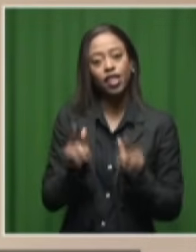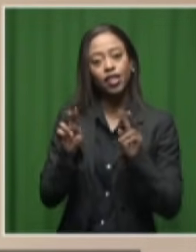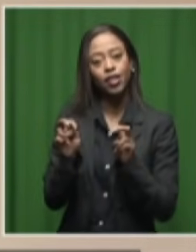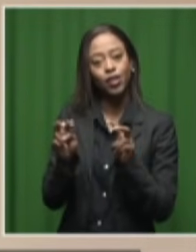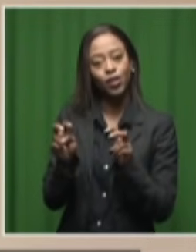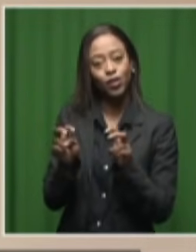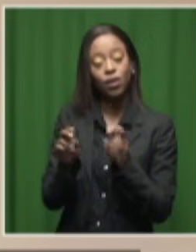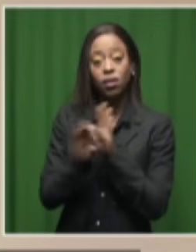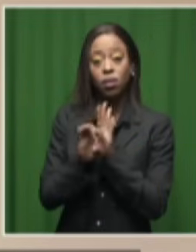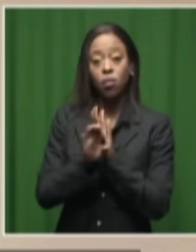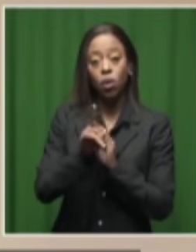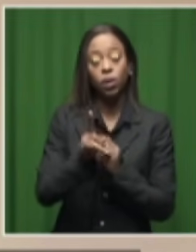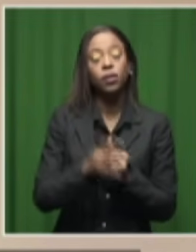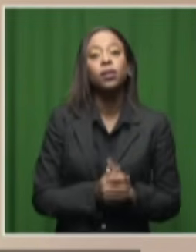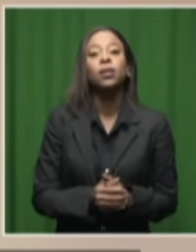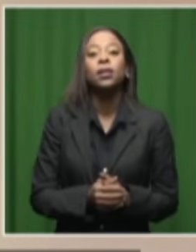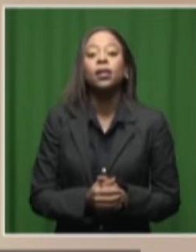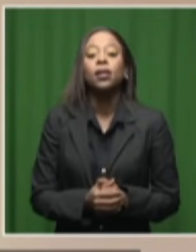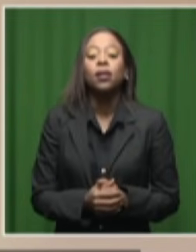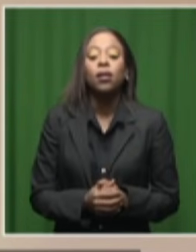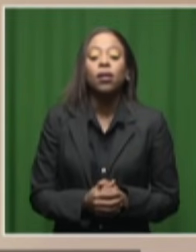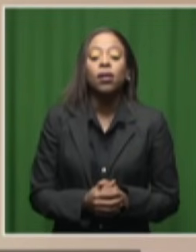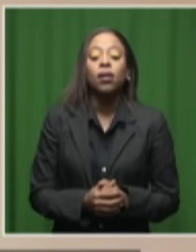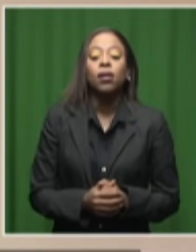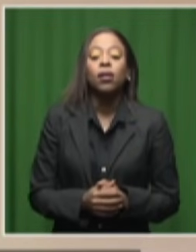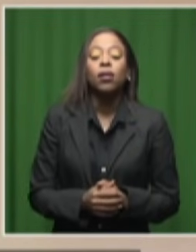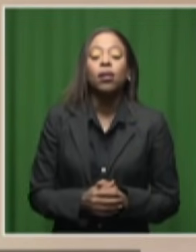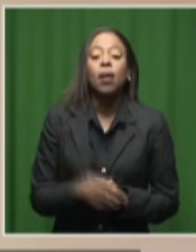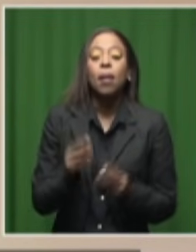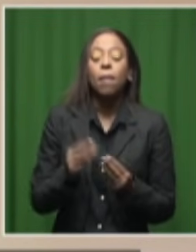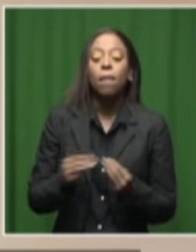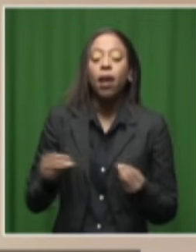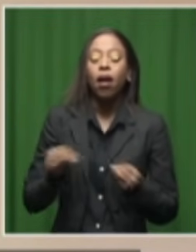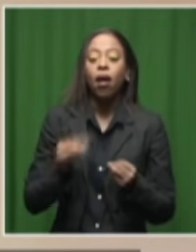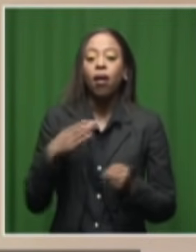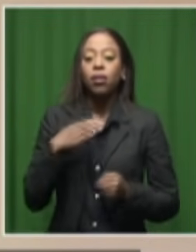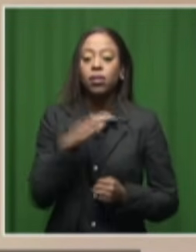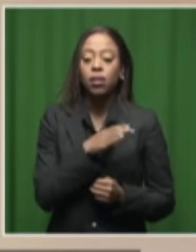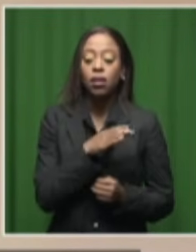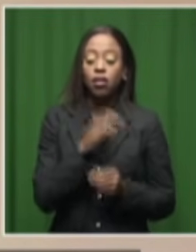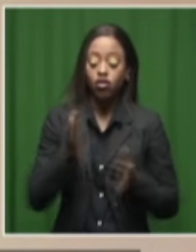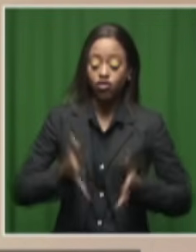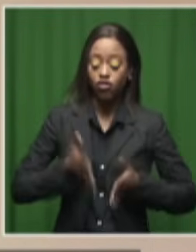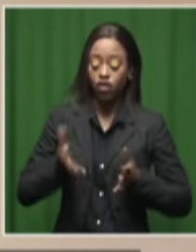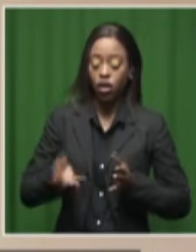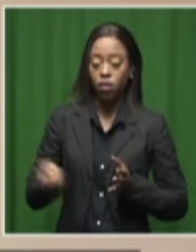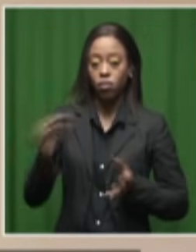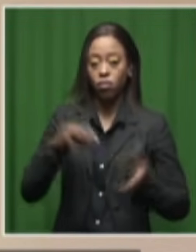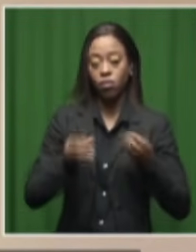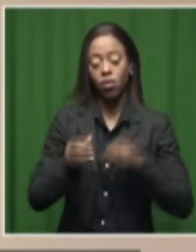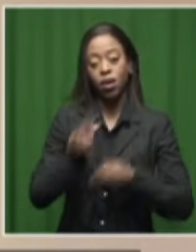just give you an example, which I got from the Mineral Council. A train carries about